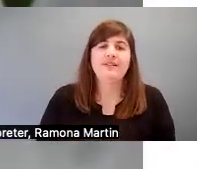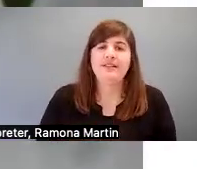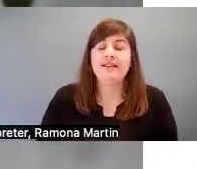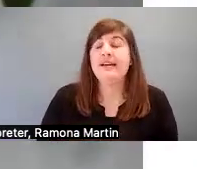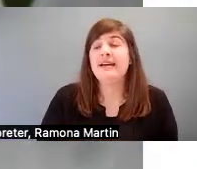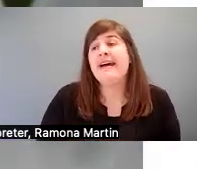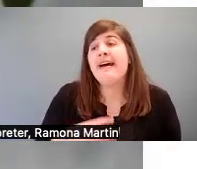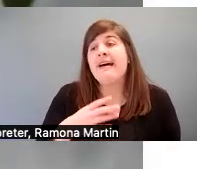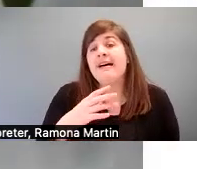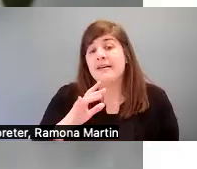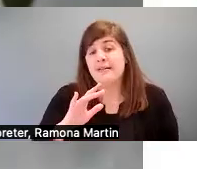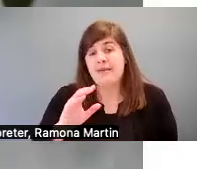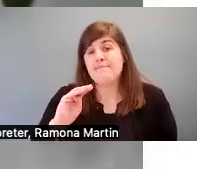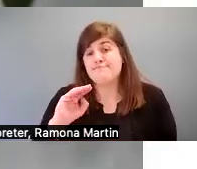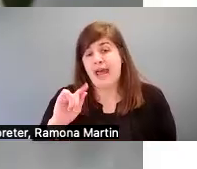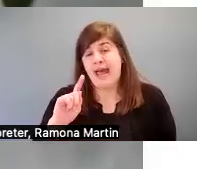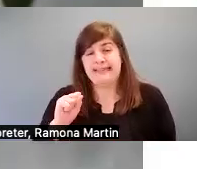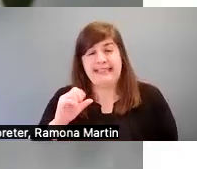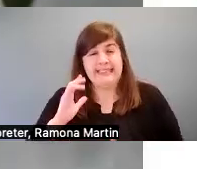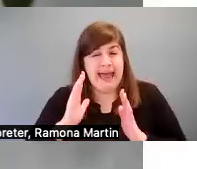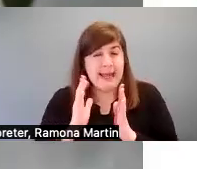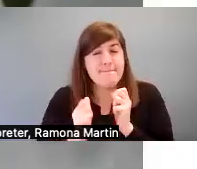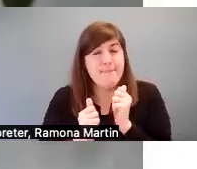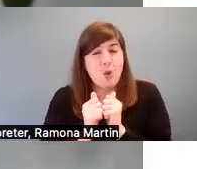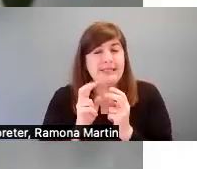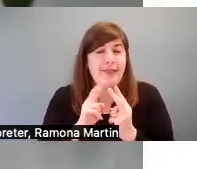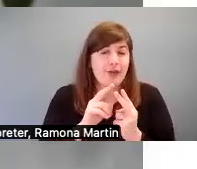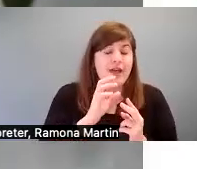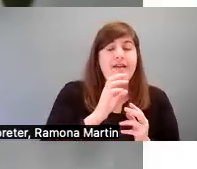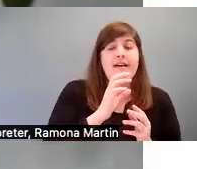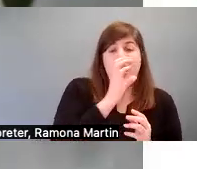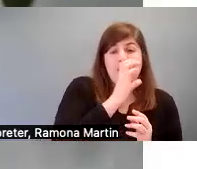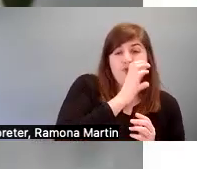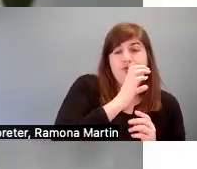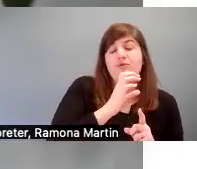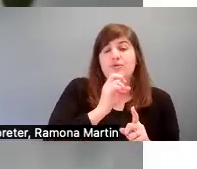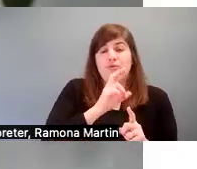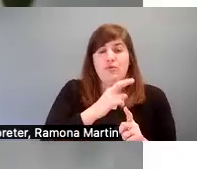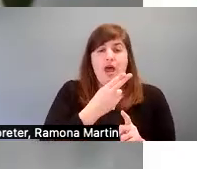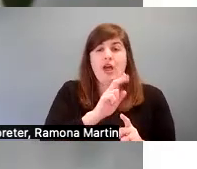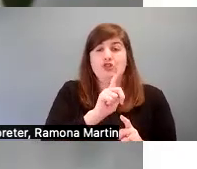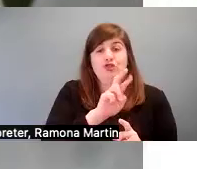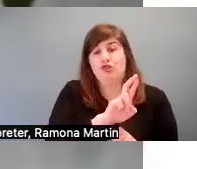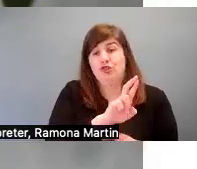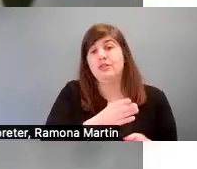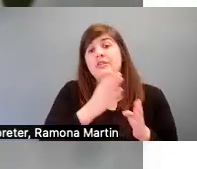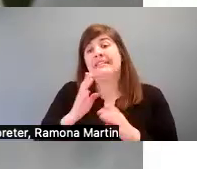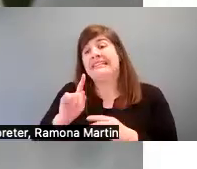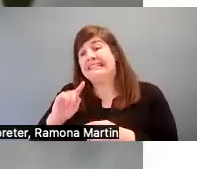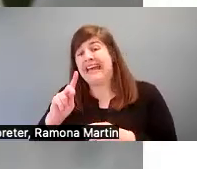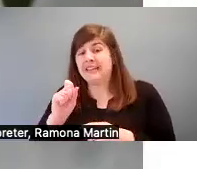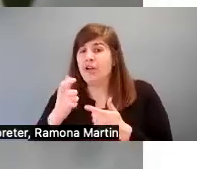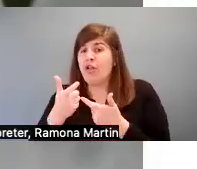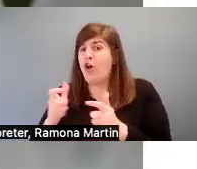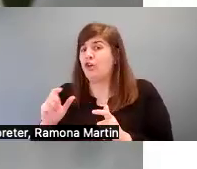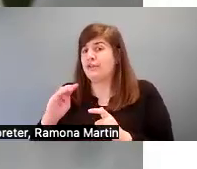Um, Mites are tiny, and most of them are either hunters or scavengers. Ticks are a group of relatively large